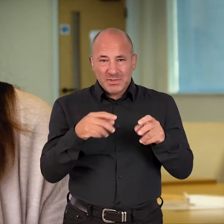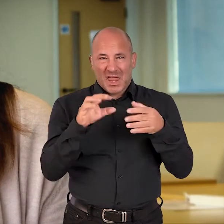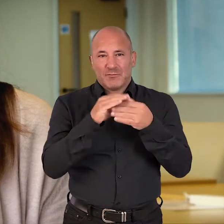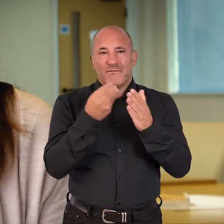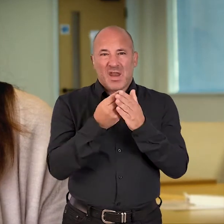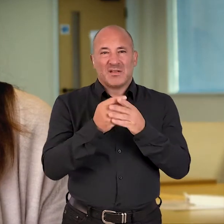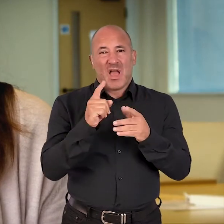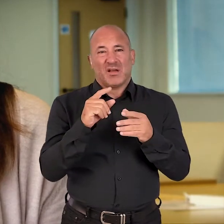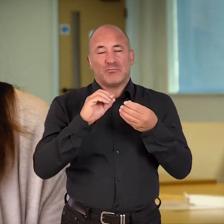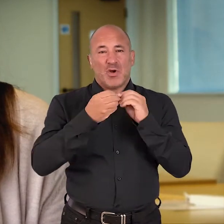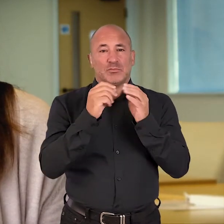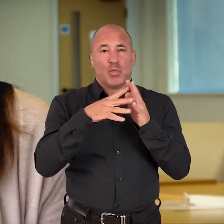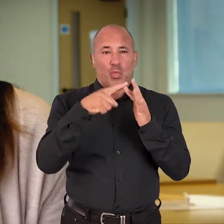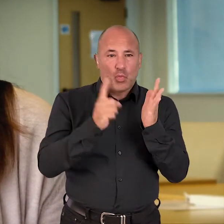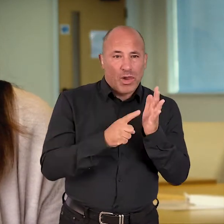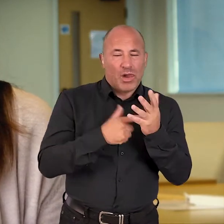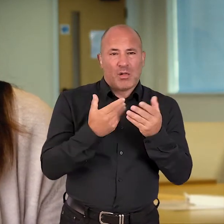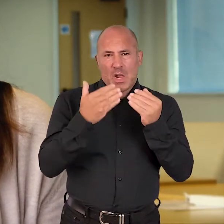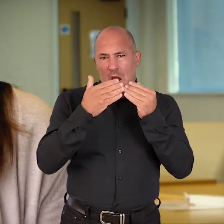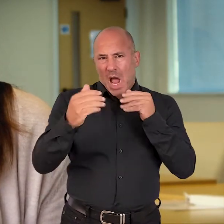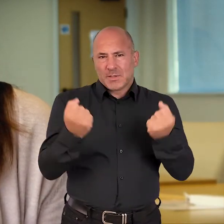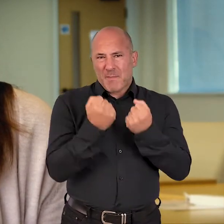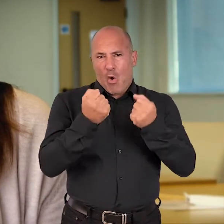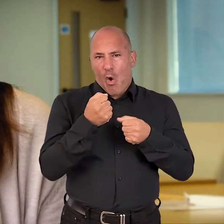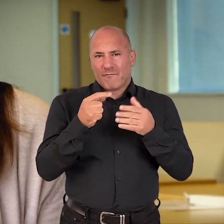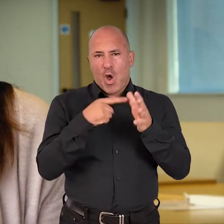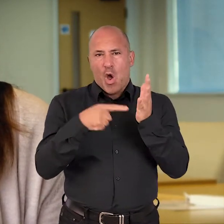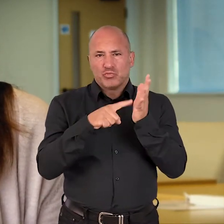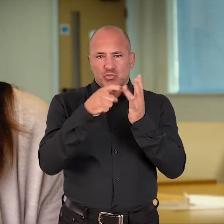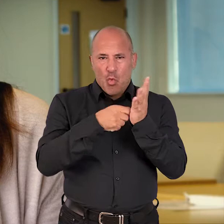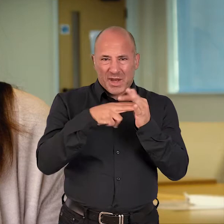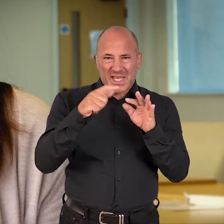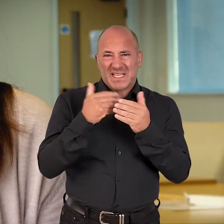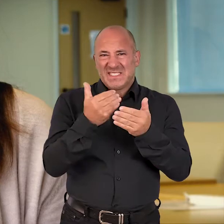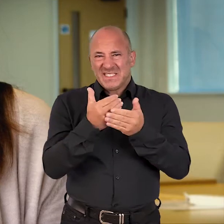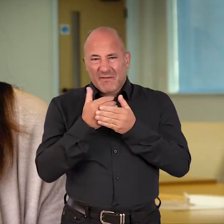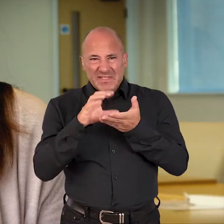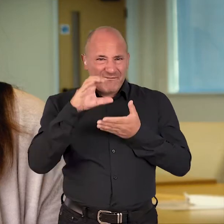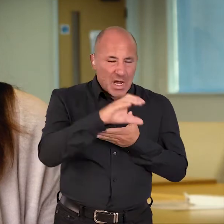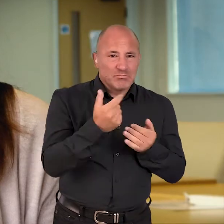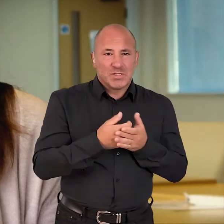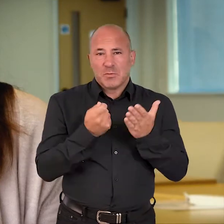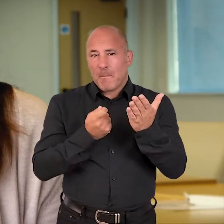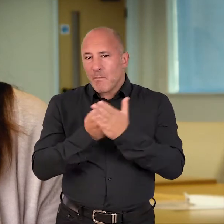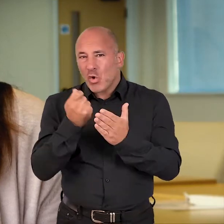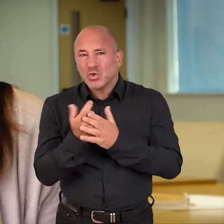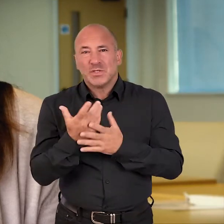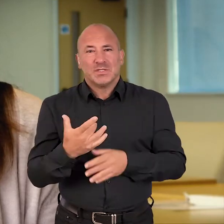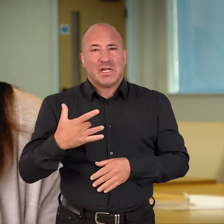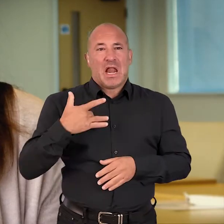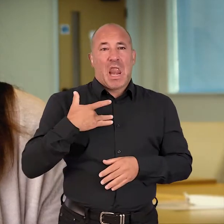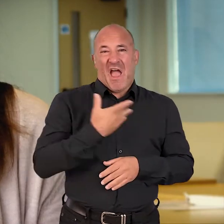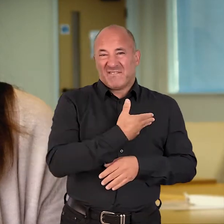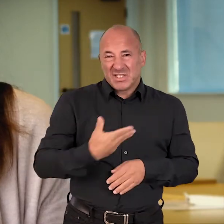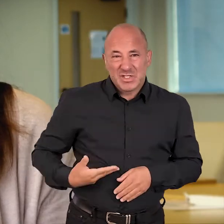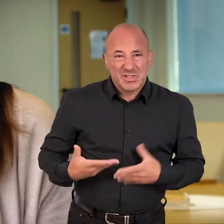covered, including making a will, lasting power of attorney, savings and investments, mortgages,